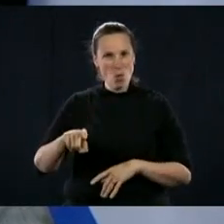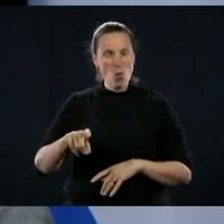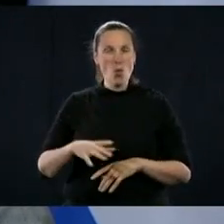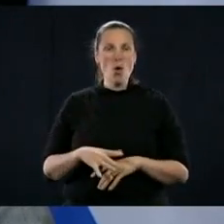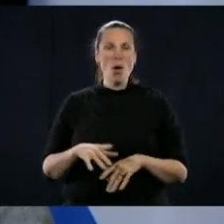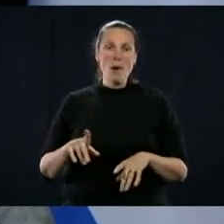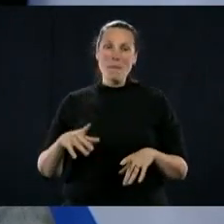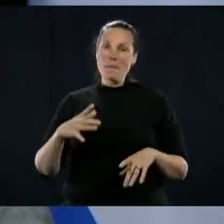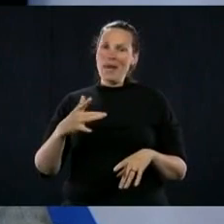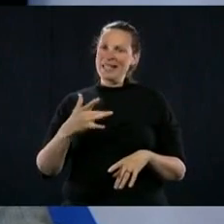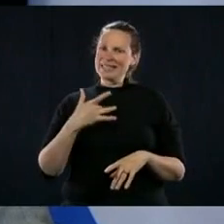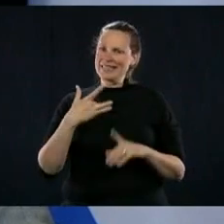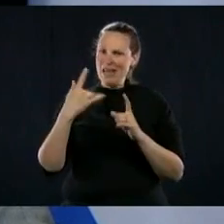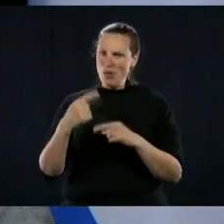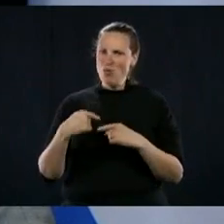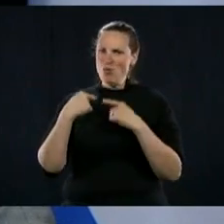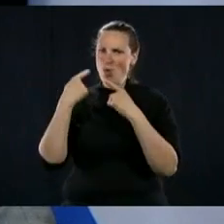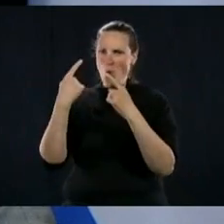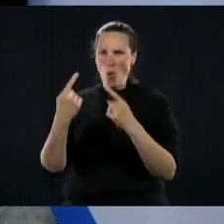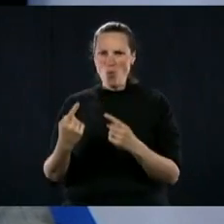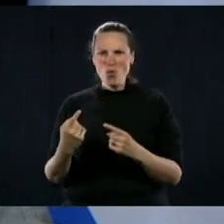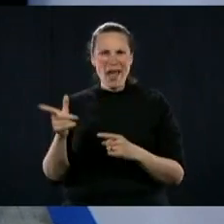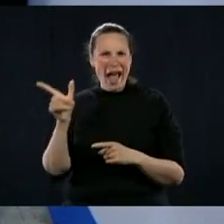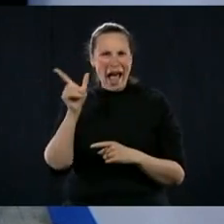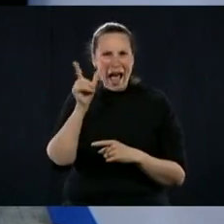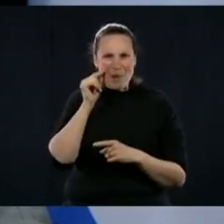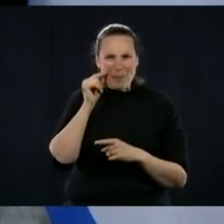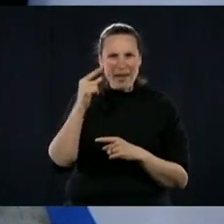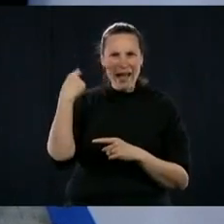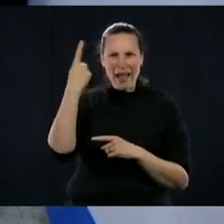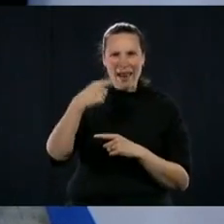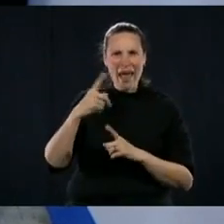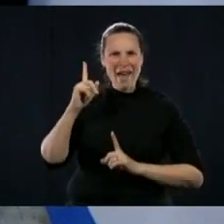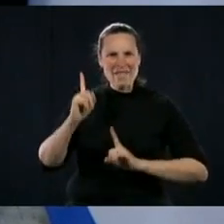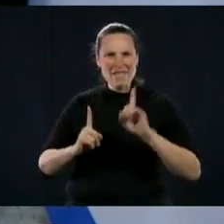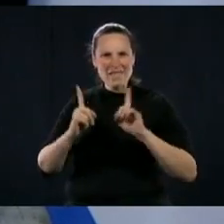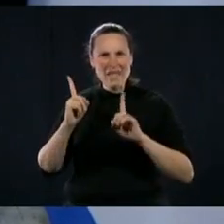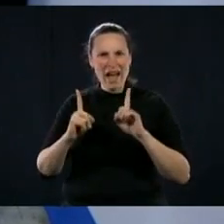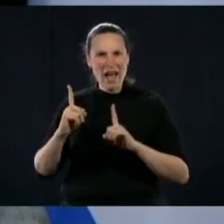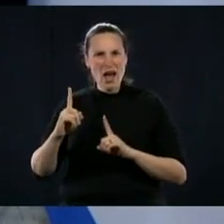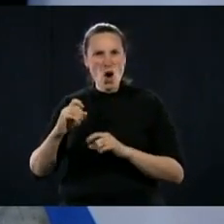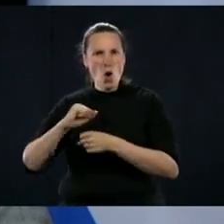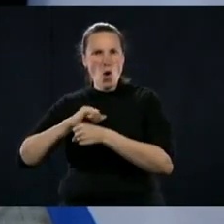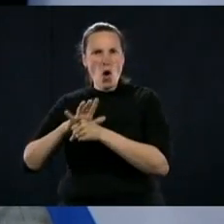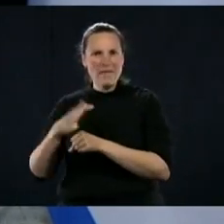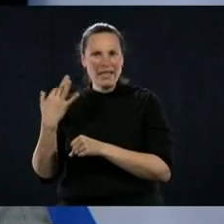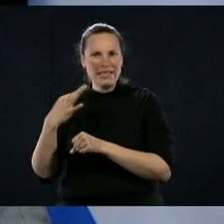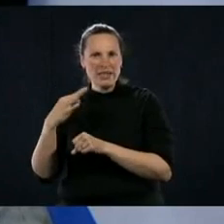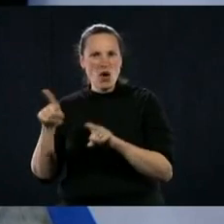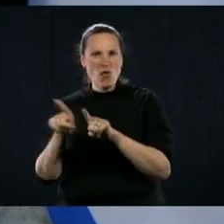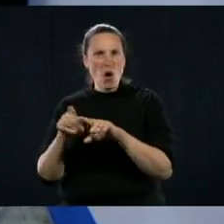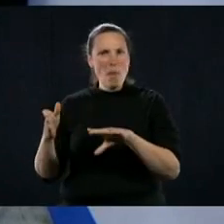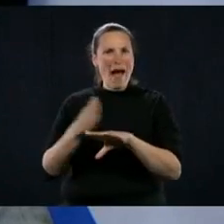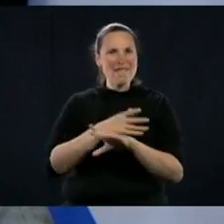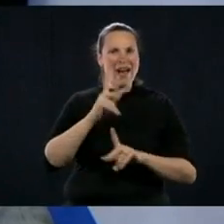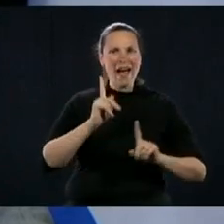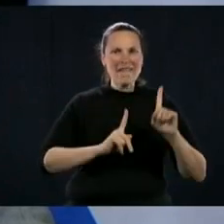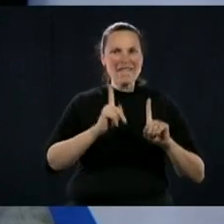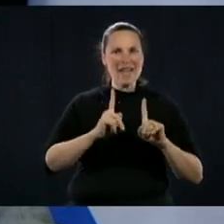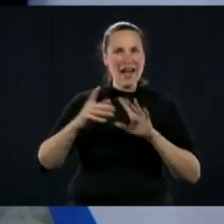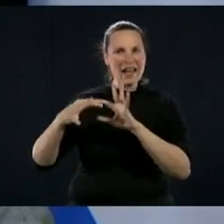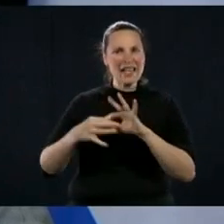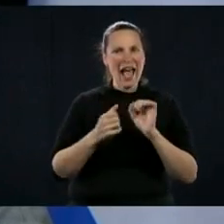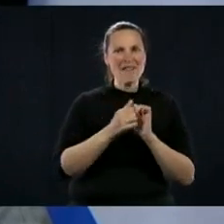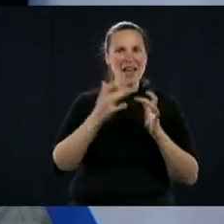but we already see a certain loosening. I was told a few, COVID-19 parties,